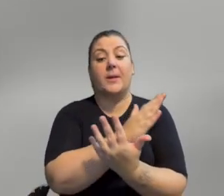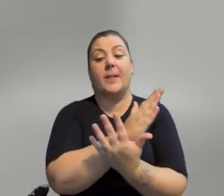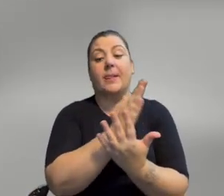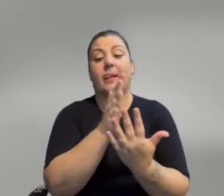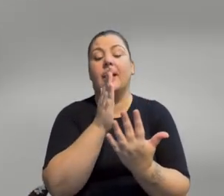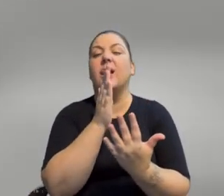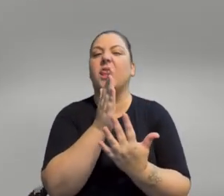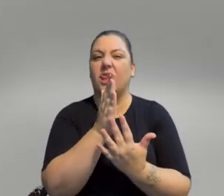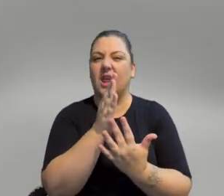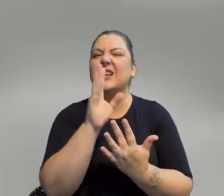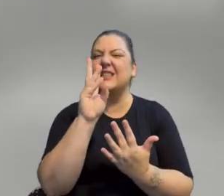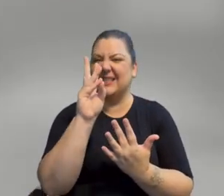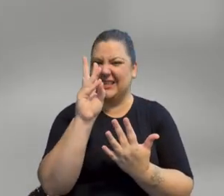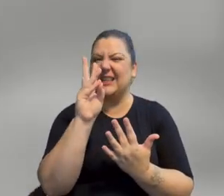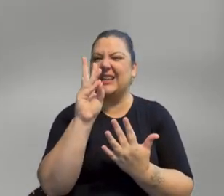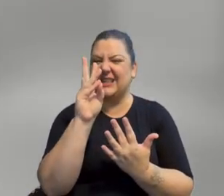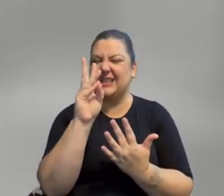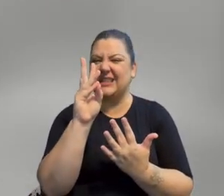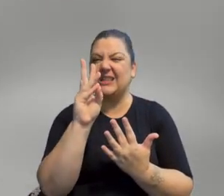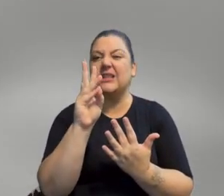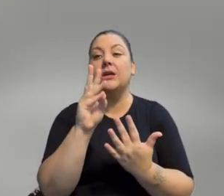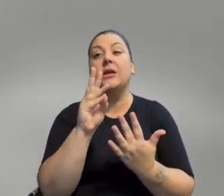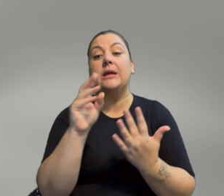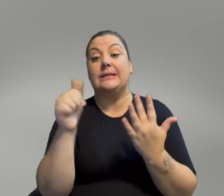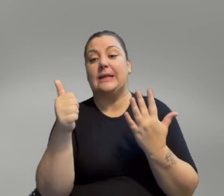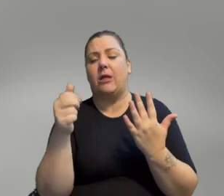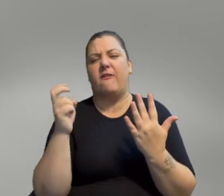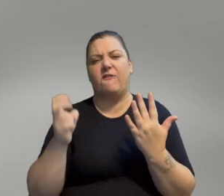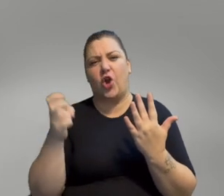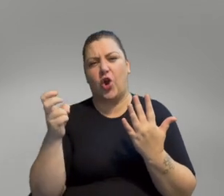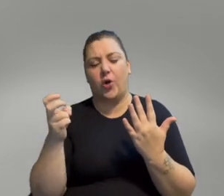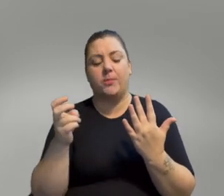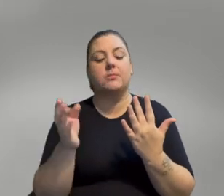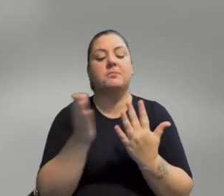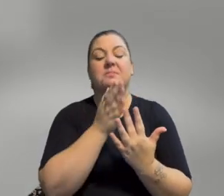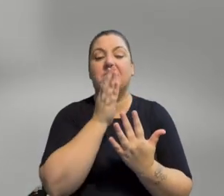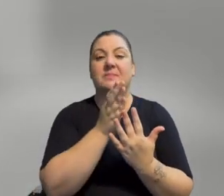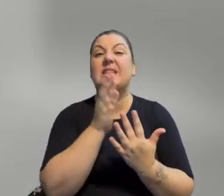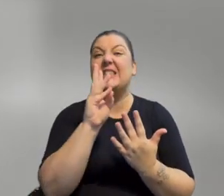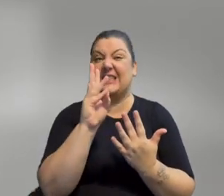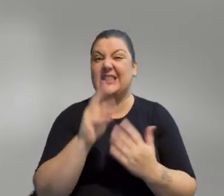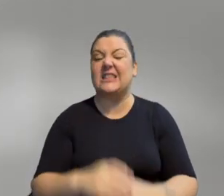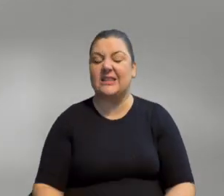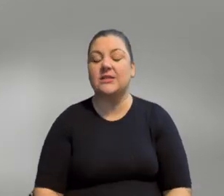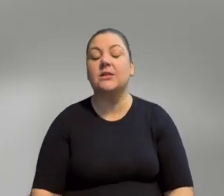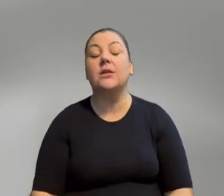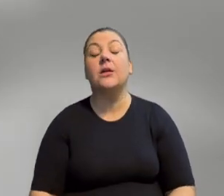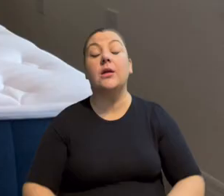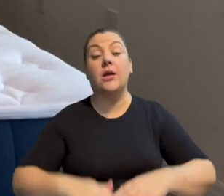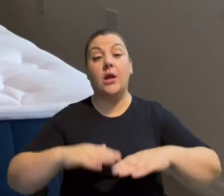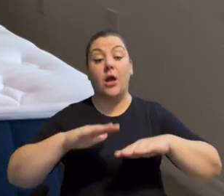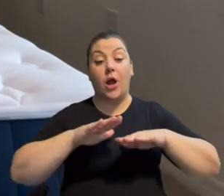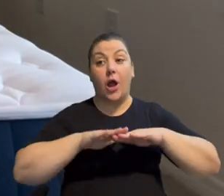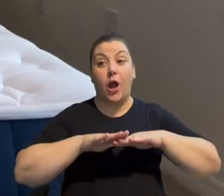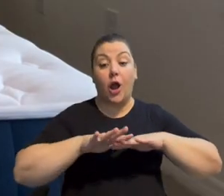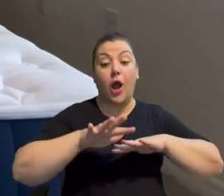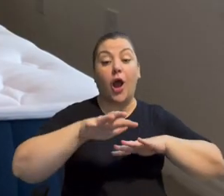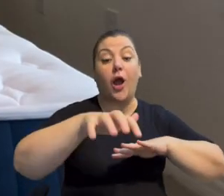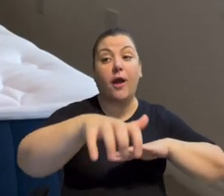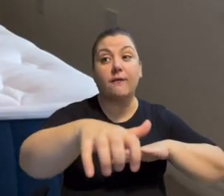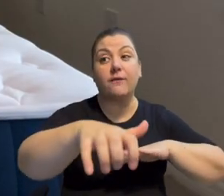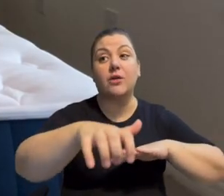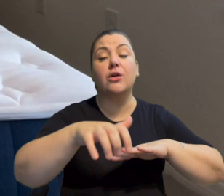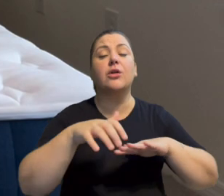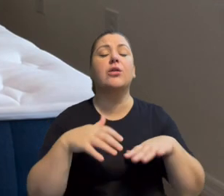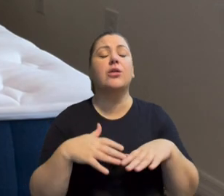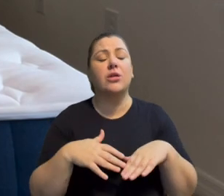around a 6 on a scale of 1 to 10, 10 being the firmest. The top layer does have a little bit more of